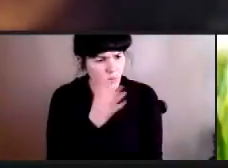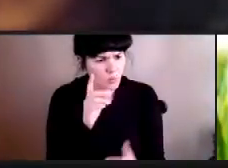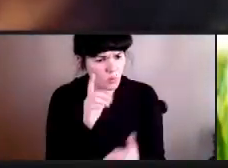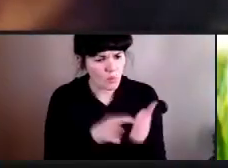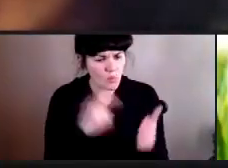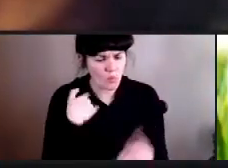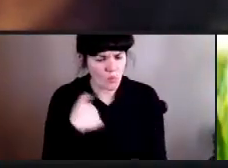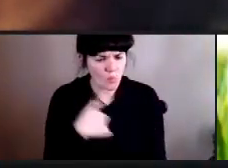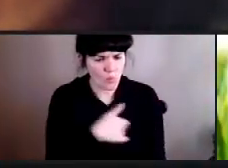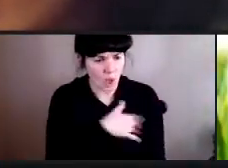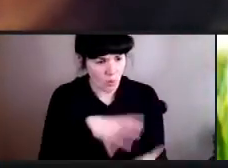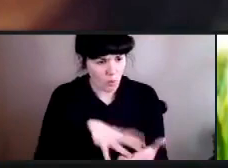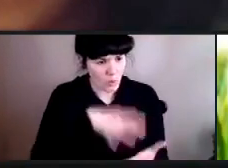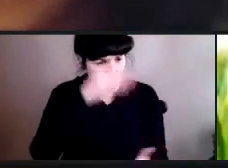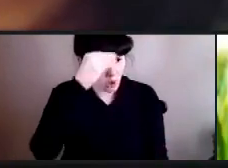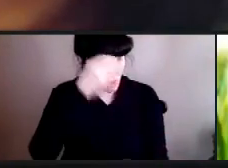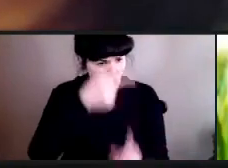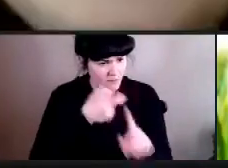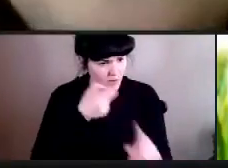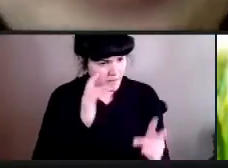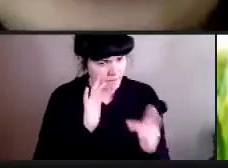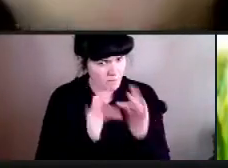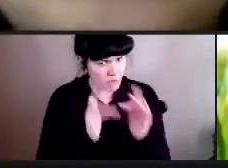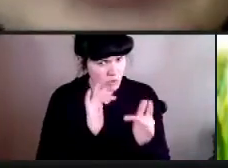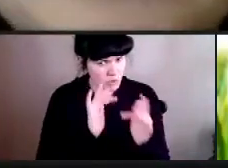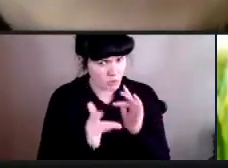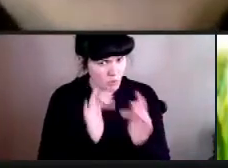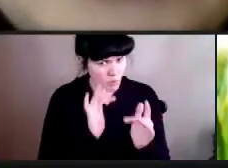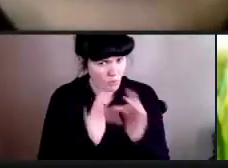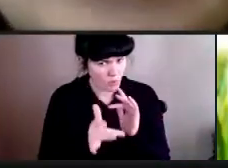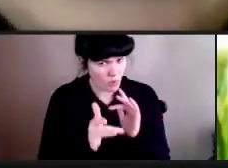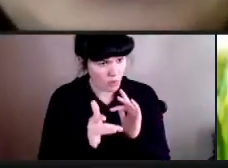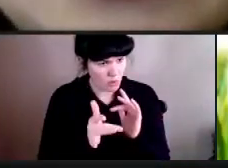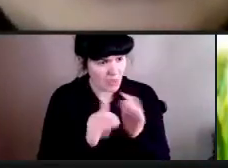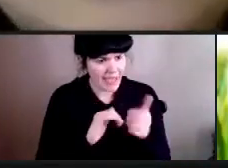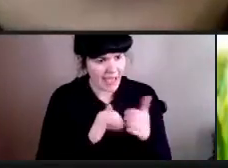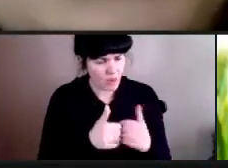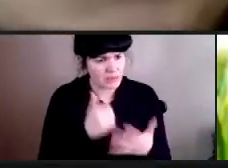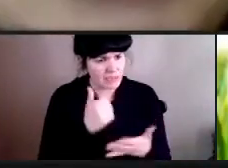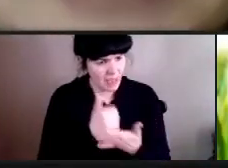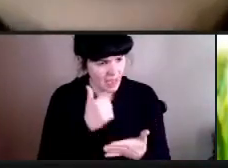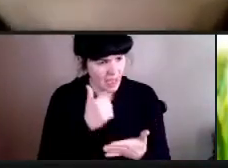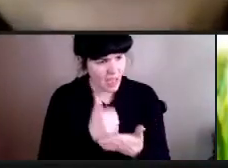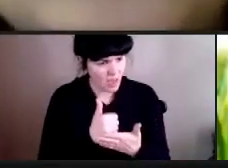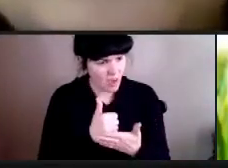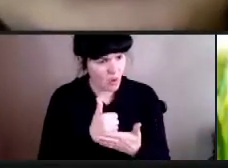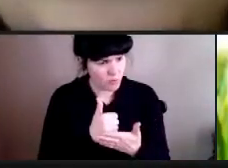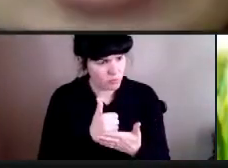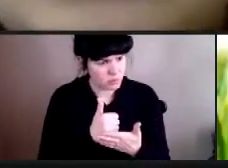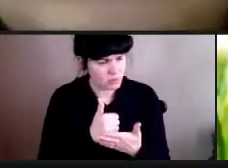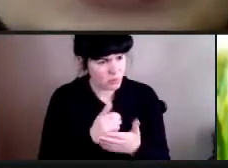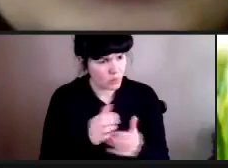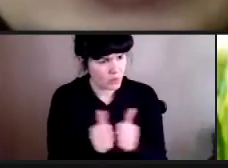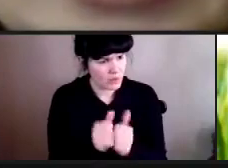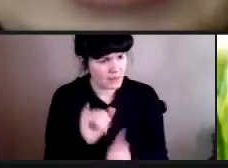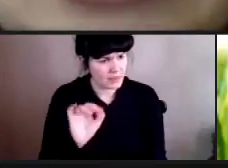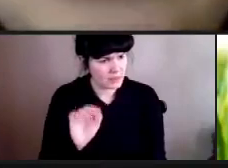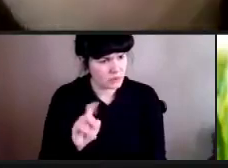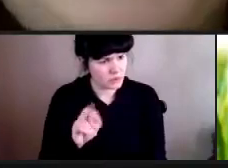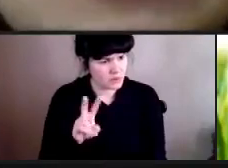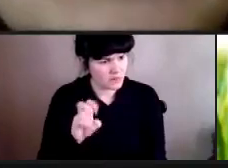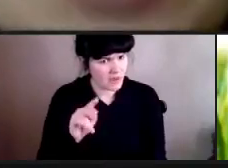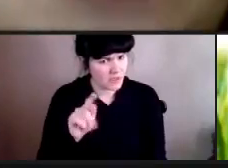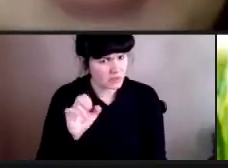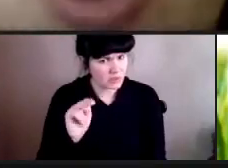of interventions. Yeah, and what hasn't worked. So you kind of mentioned that, right? Like some people, yes, have learned really well